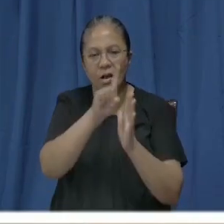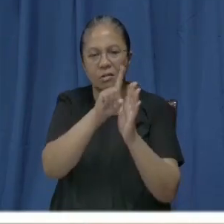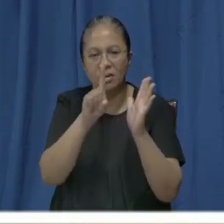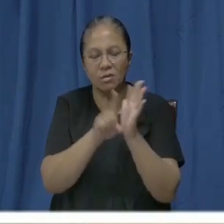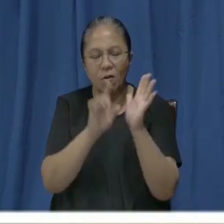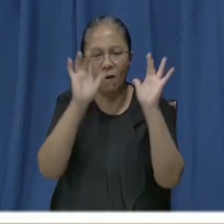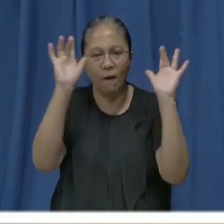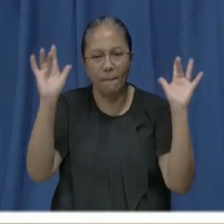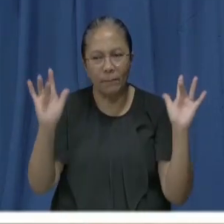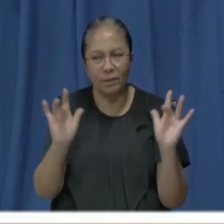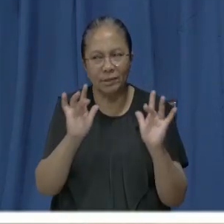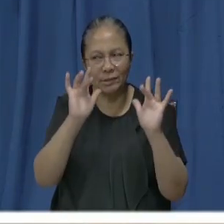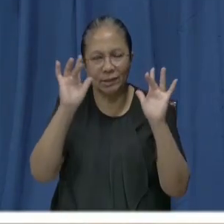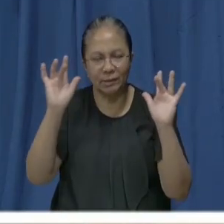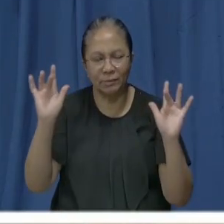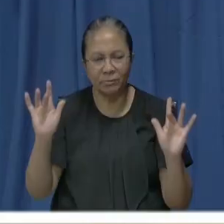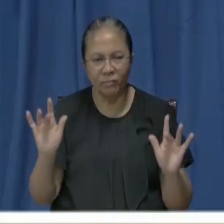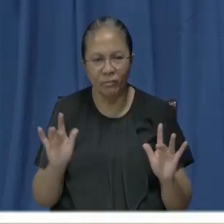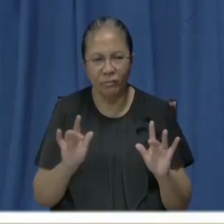starts here.